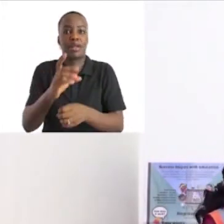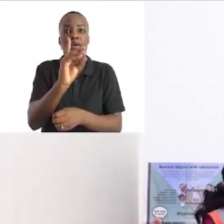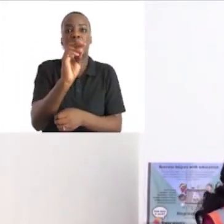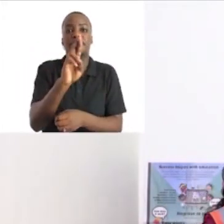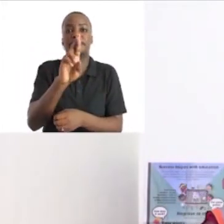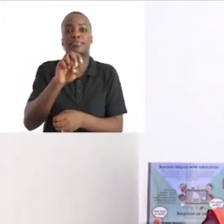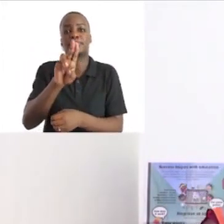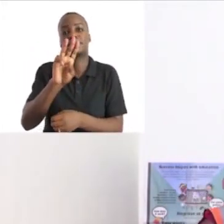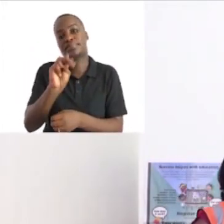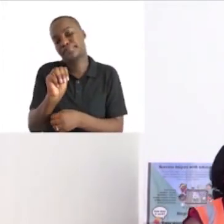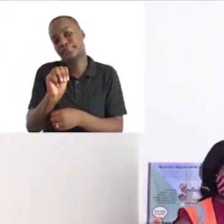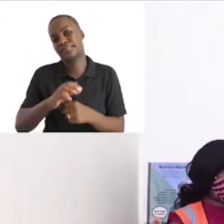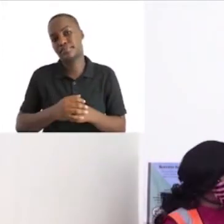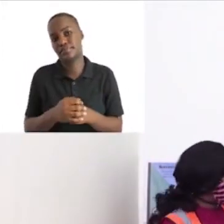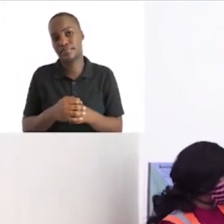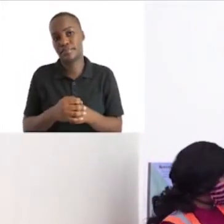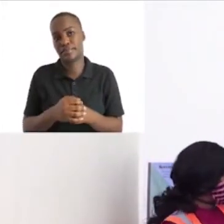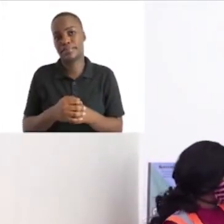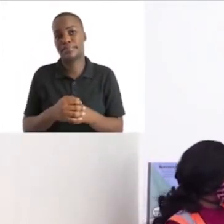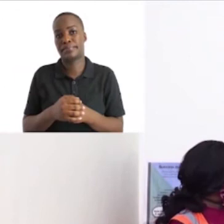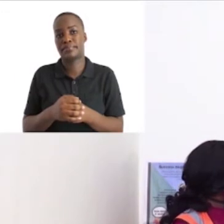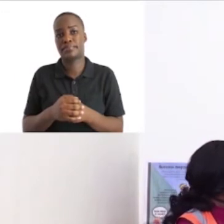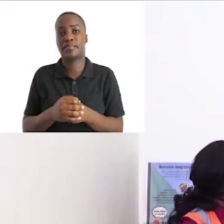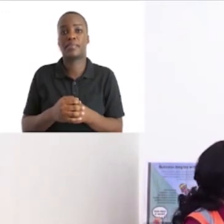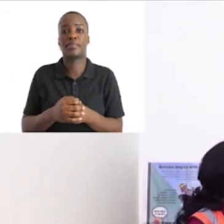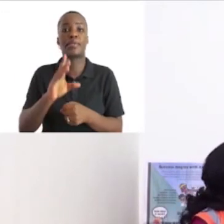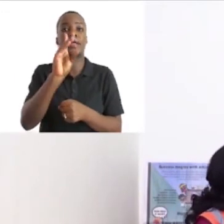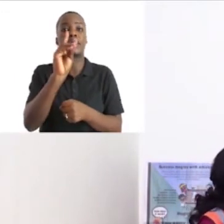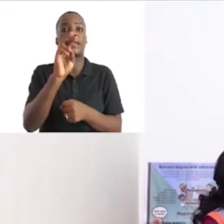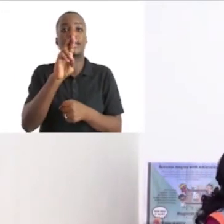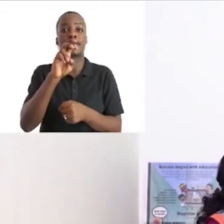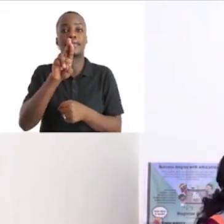Drum. Very good. Try by yourselves.